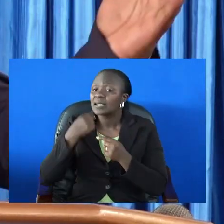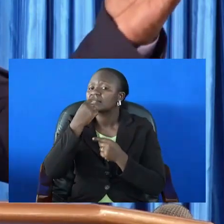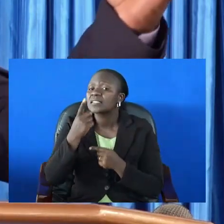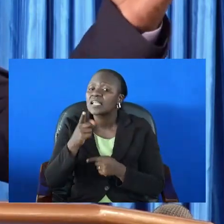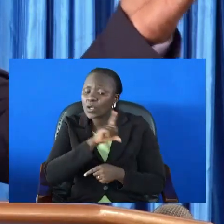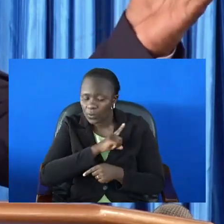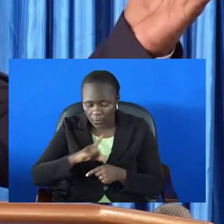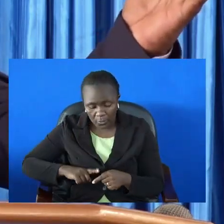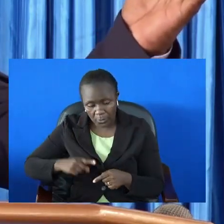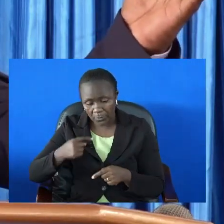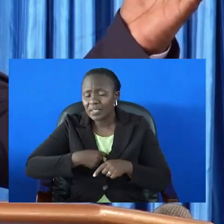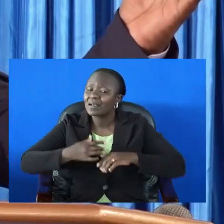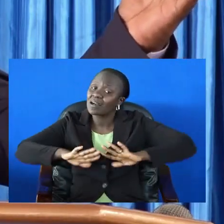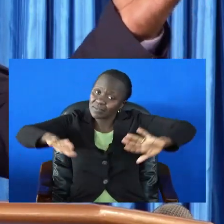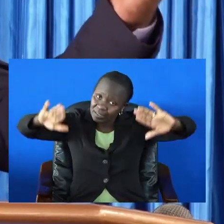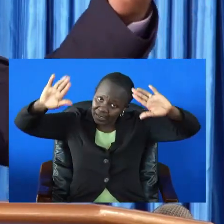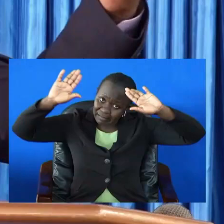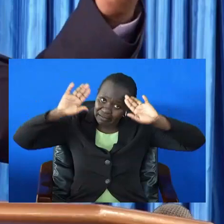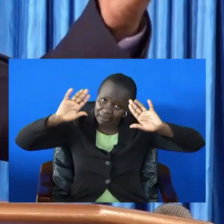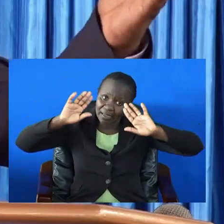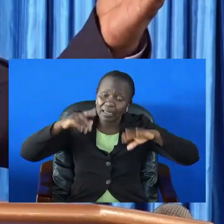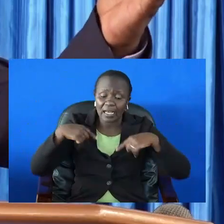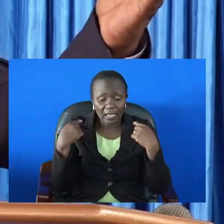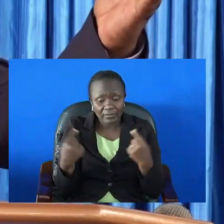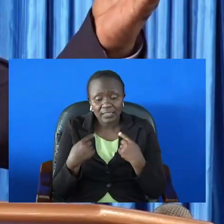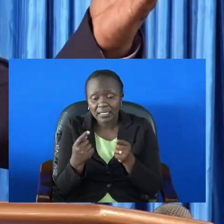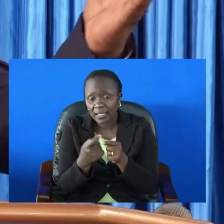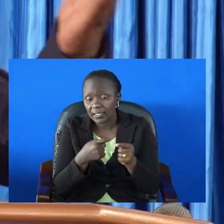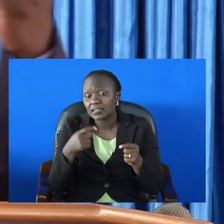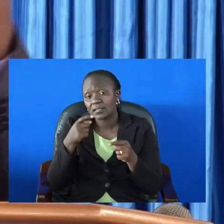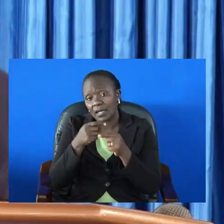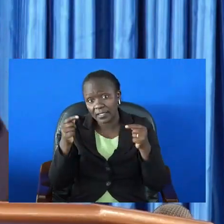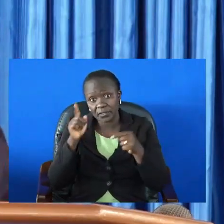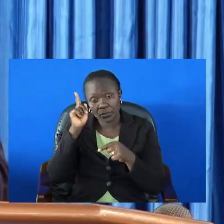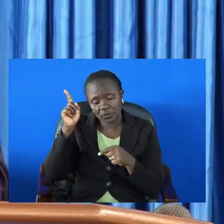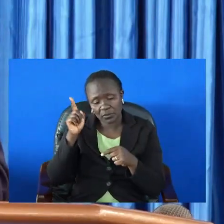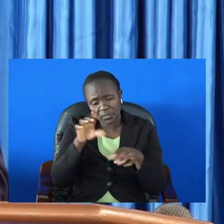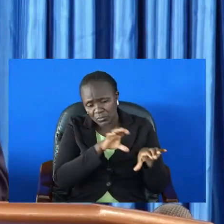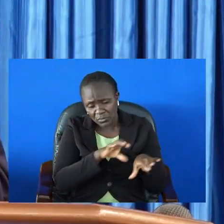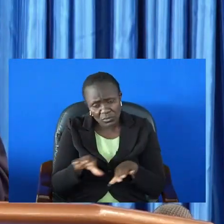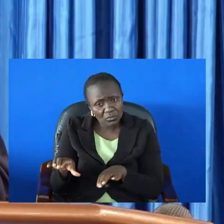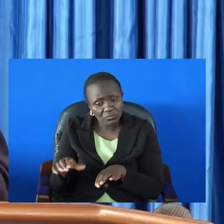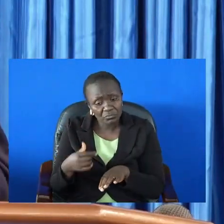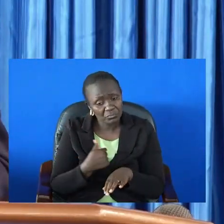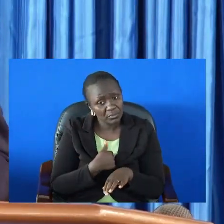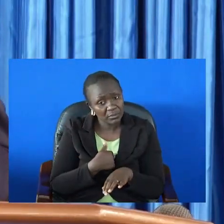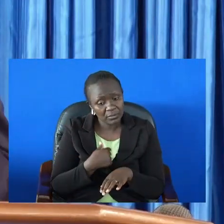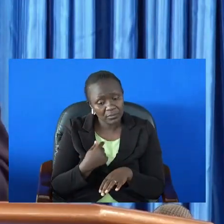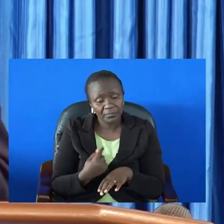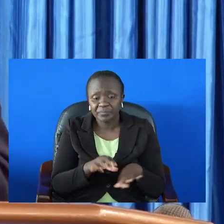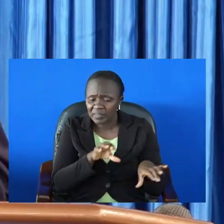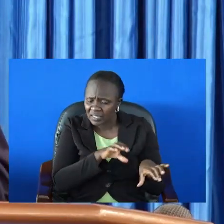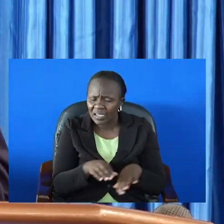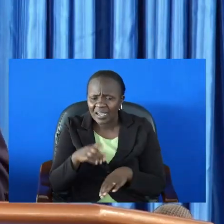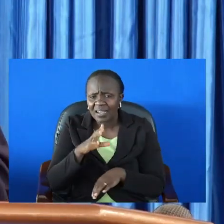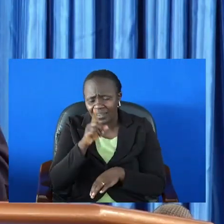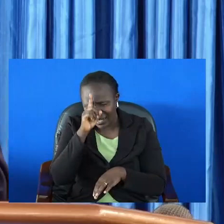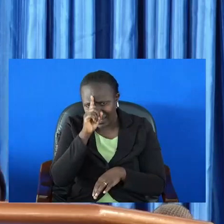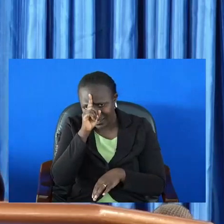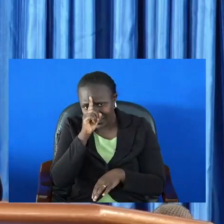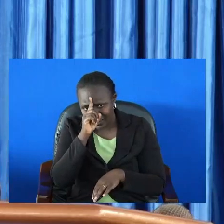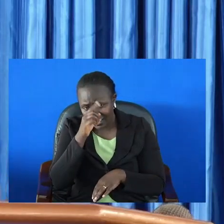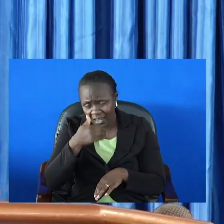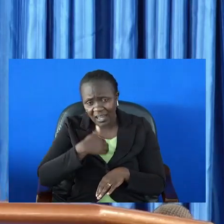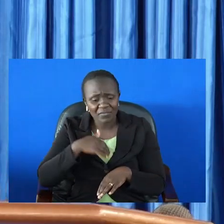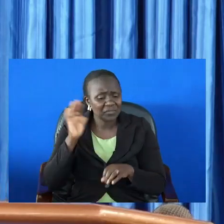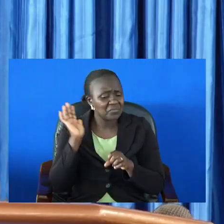"Lord, I have surrendered. I have sinned against you. When I was doing harm to myself, when I was angry and having a